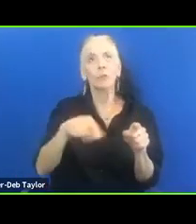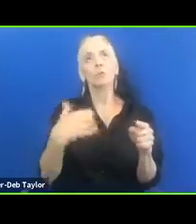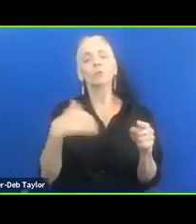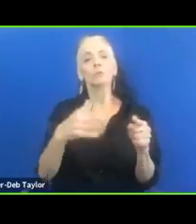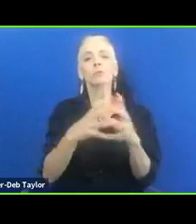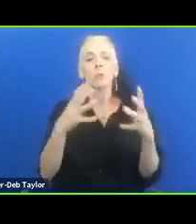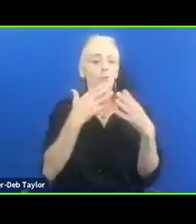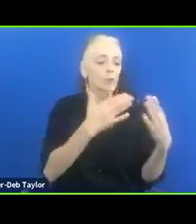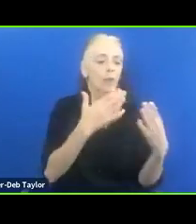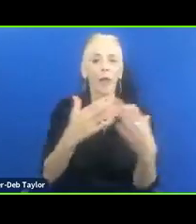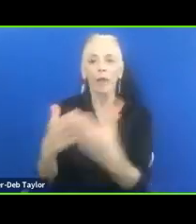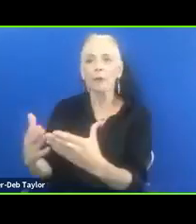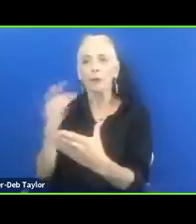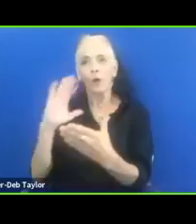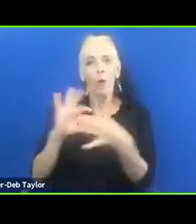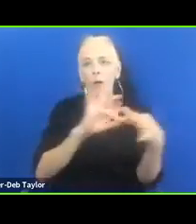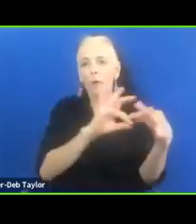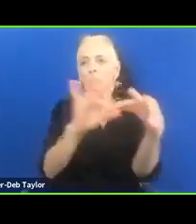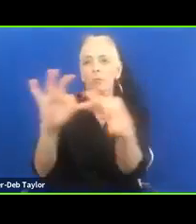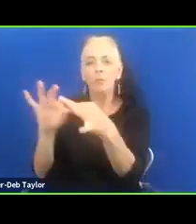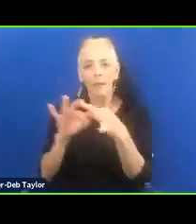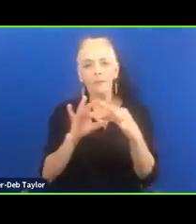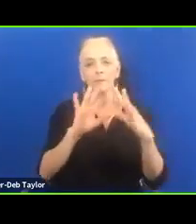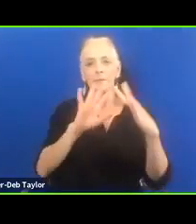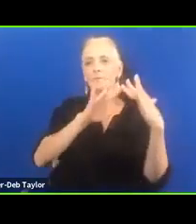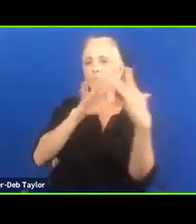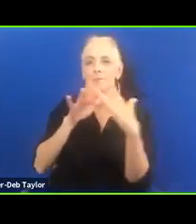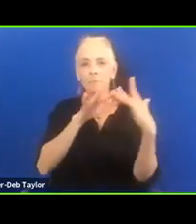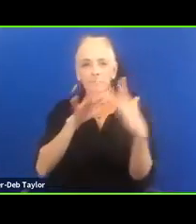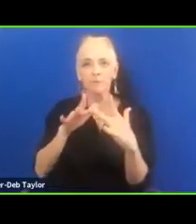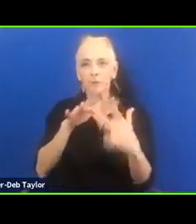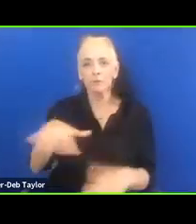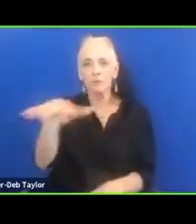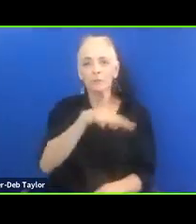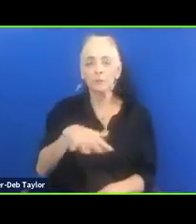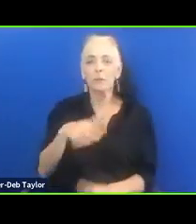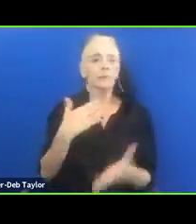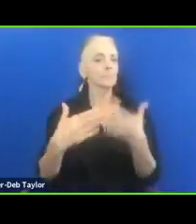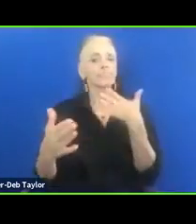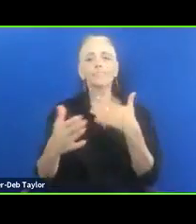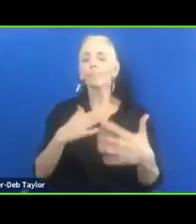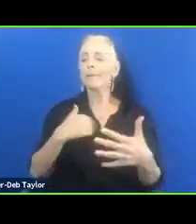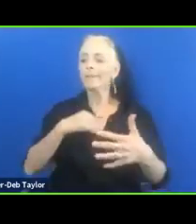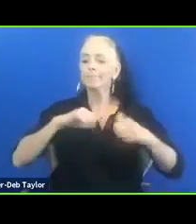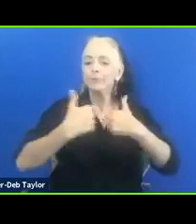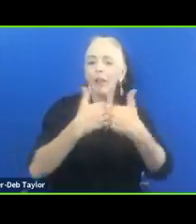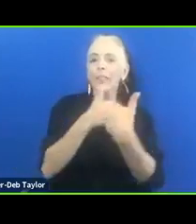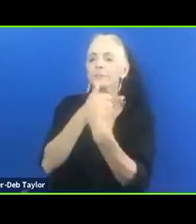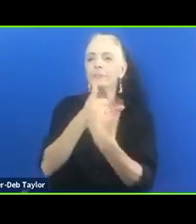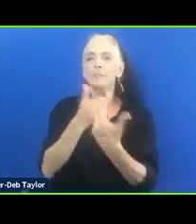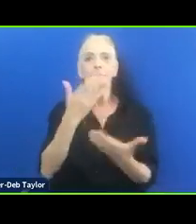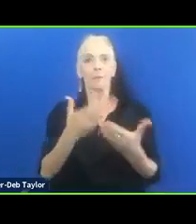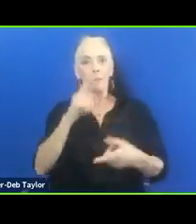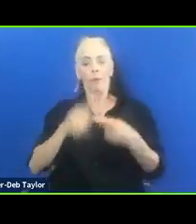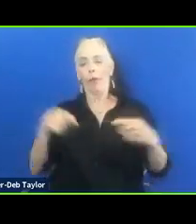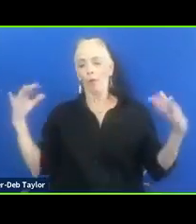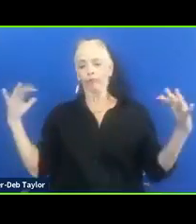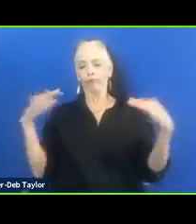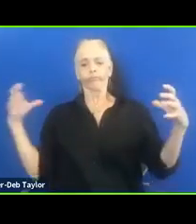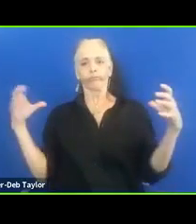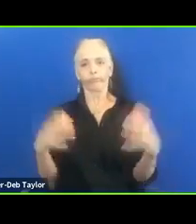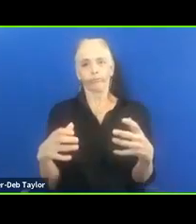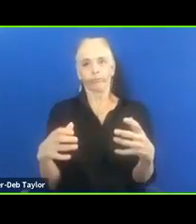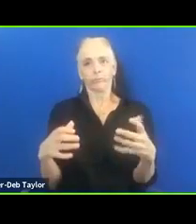gratitude for holding this collective virtual space in ways that, despite the challenges of this moment, we may not have had the opportunity to convene like this